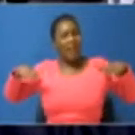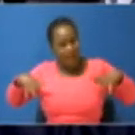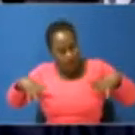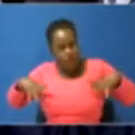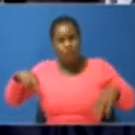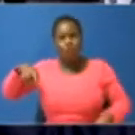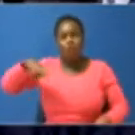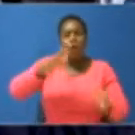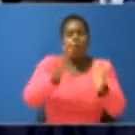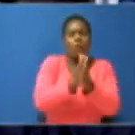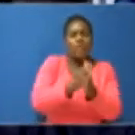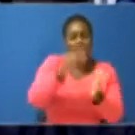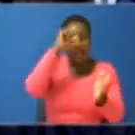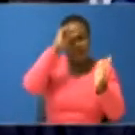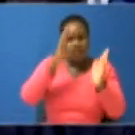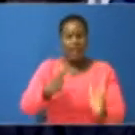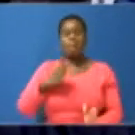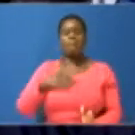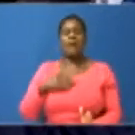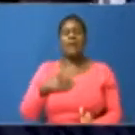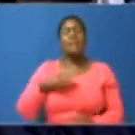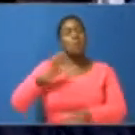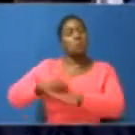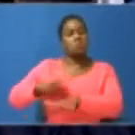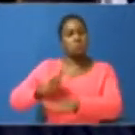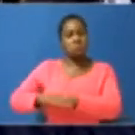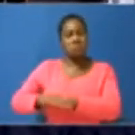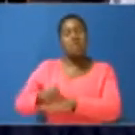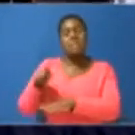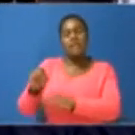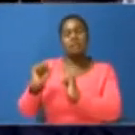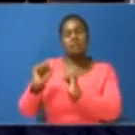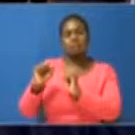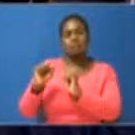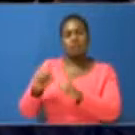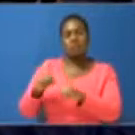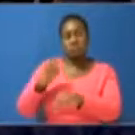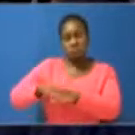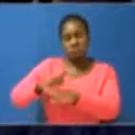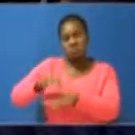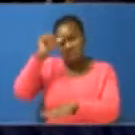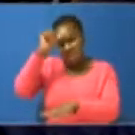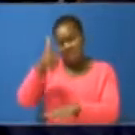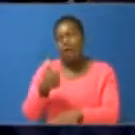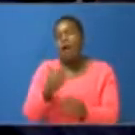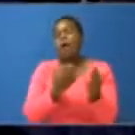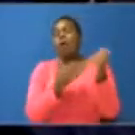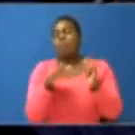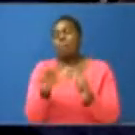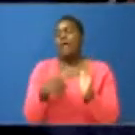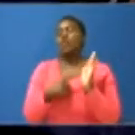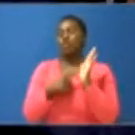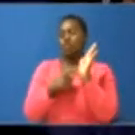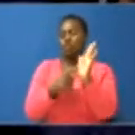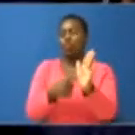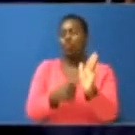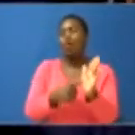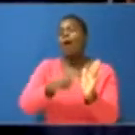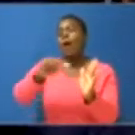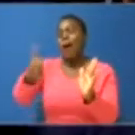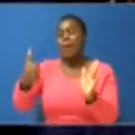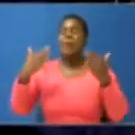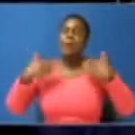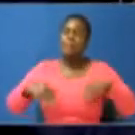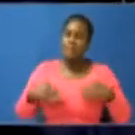with my governor candidate because he's a credible candidate he's somebody who starts off with credibility and we're hoping that he will demonstrate to the rest of the